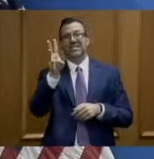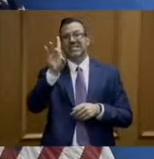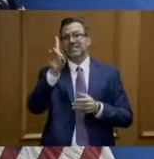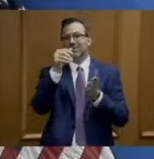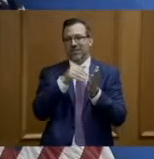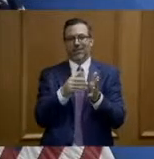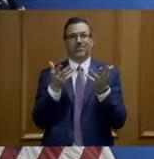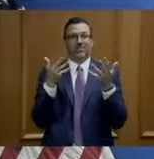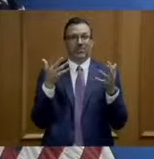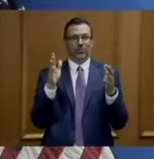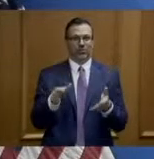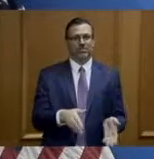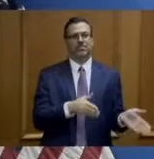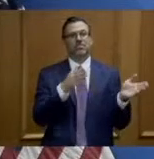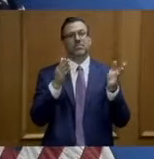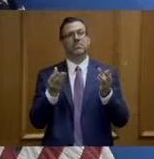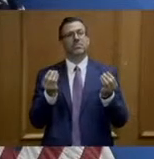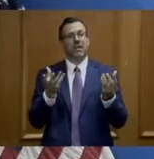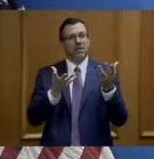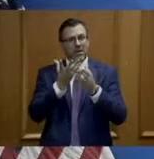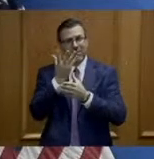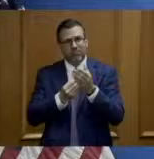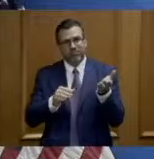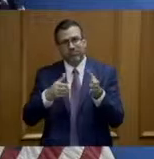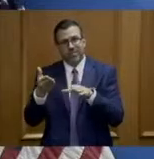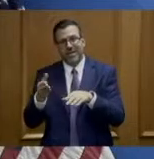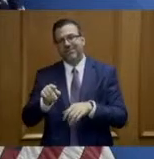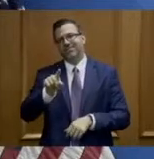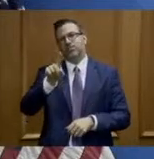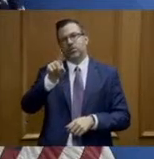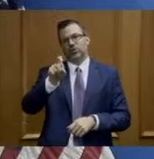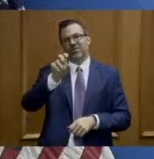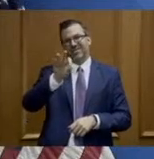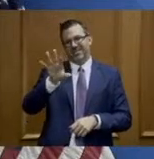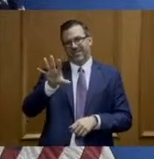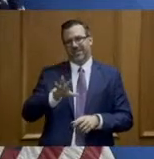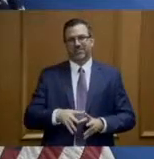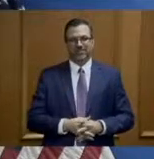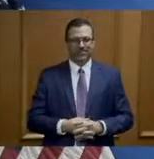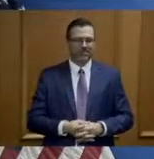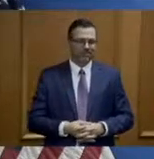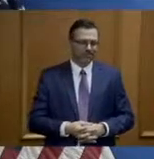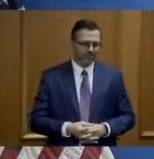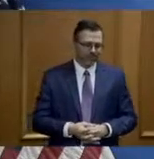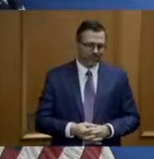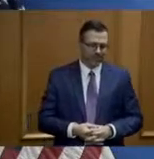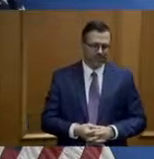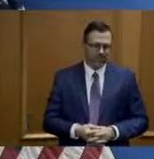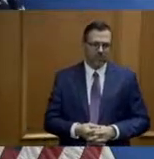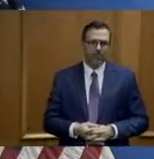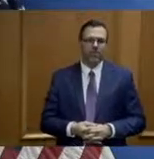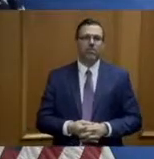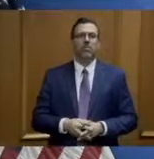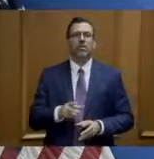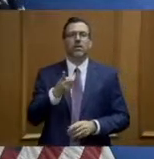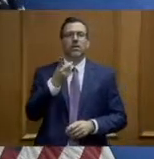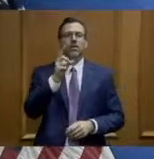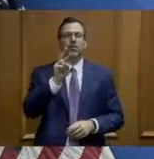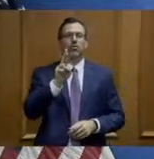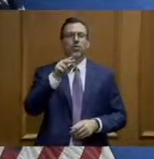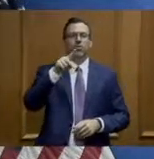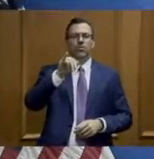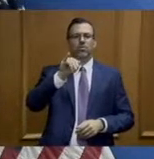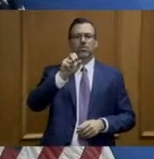Tennesseans, and we have lost 195 Tennesseans to COVID-19. Dr. Piercy will share